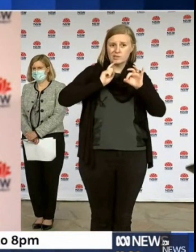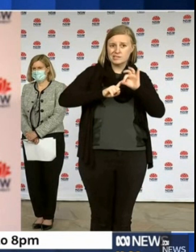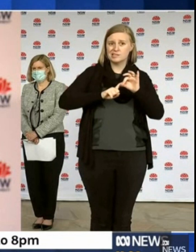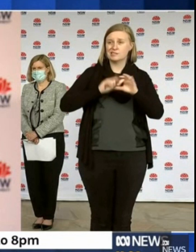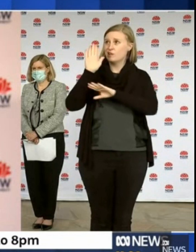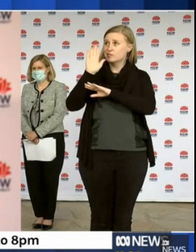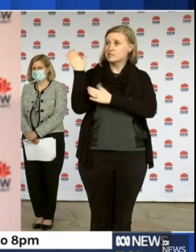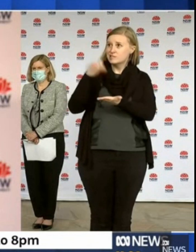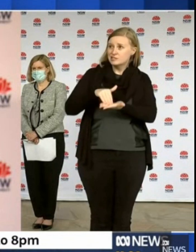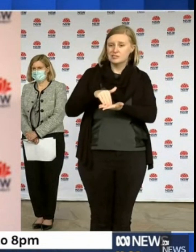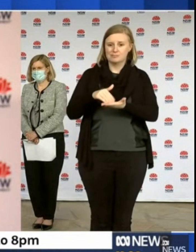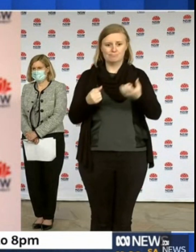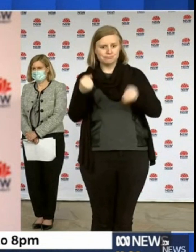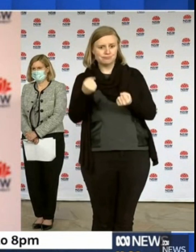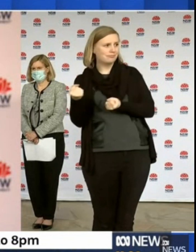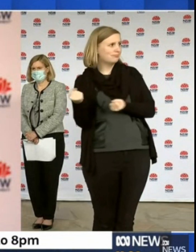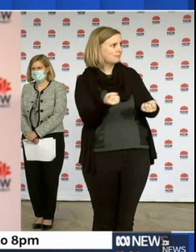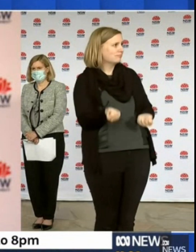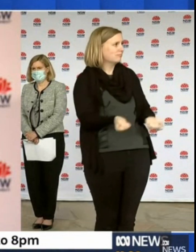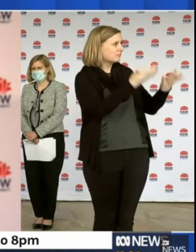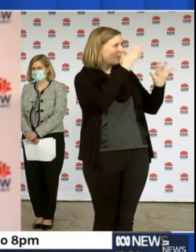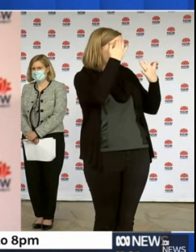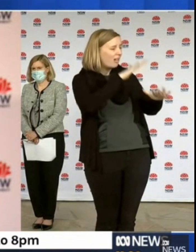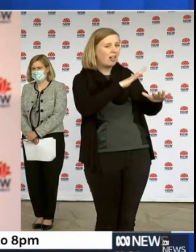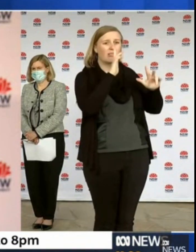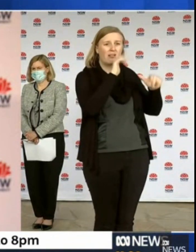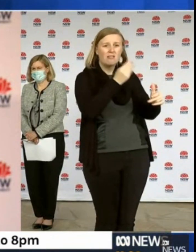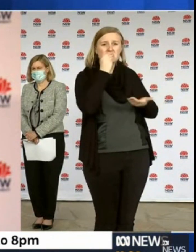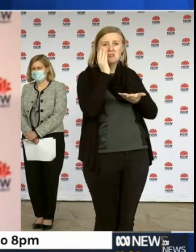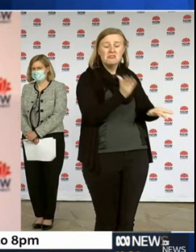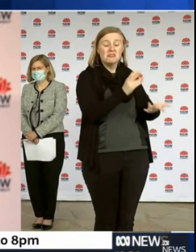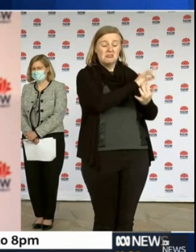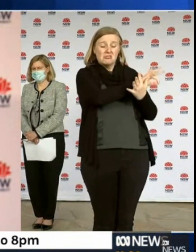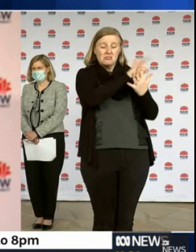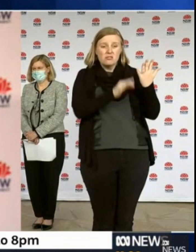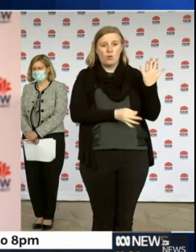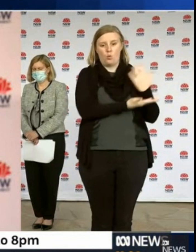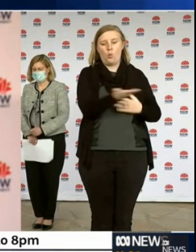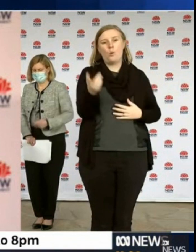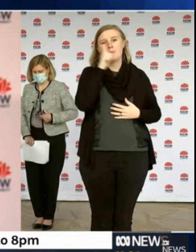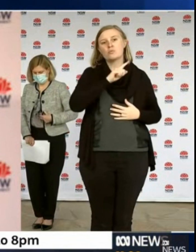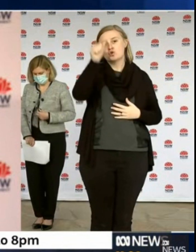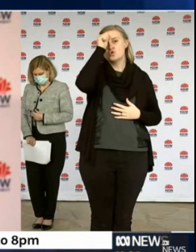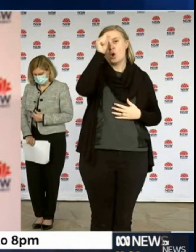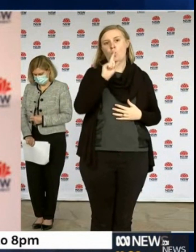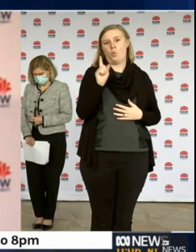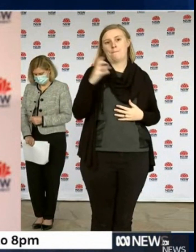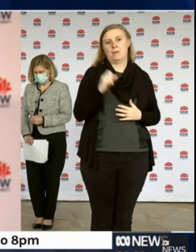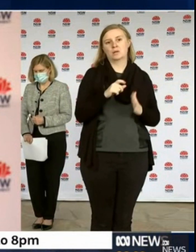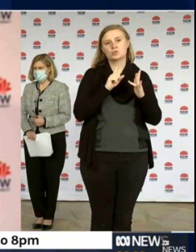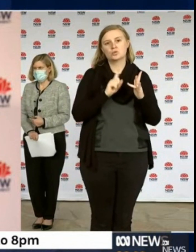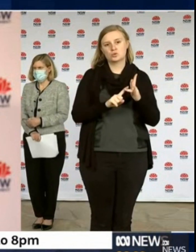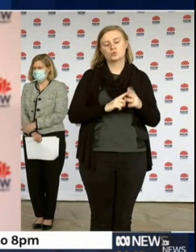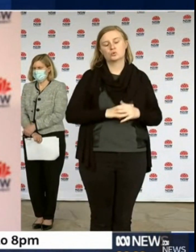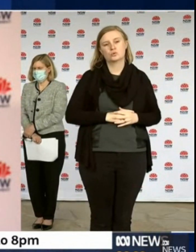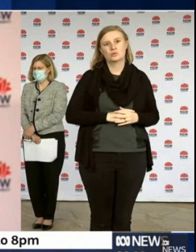do. Everybody knows what is a safe way of conducting their business, but what the challenge we have is relying on people to